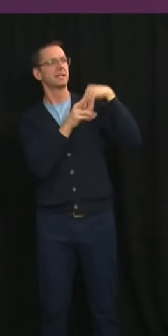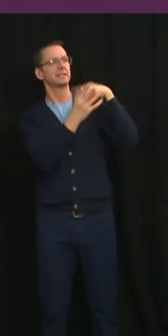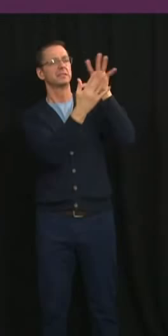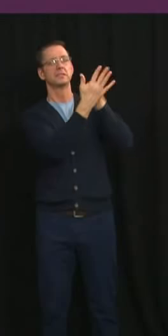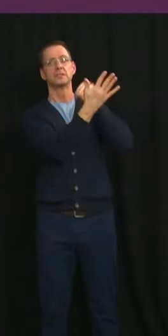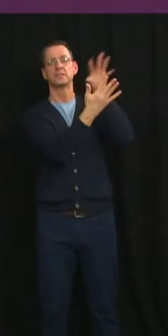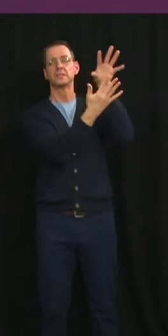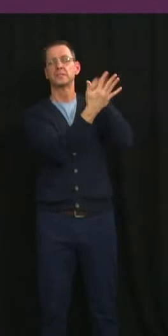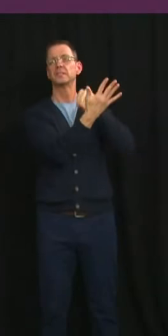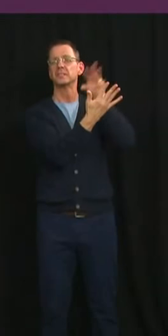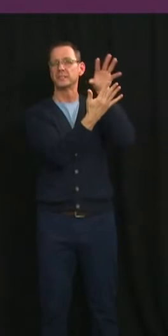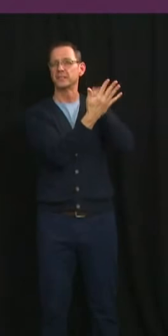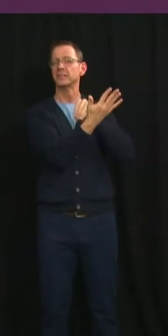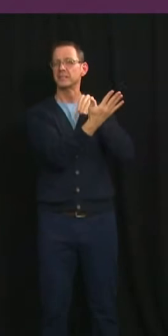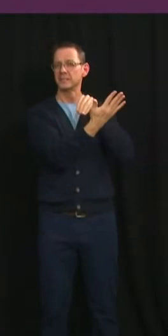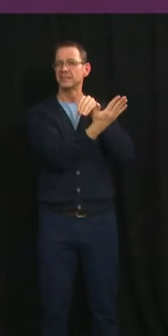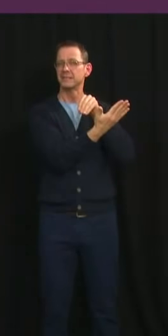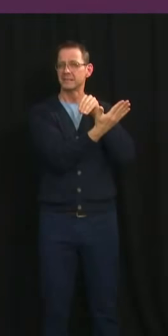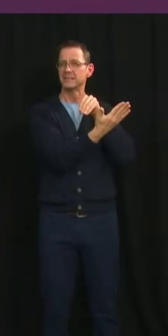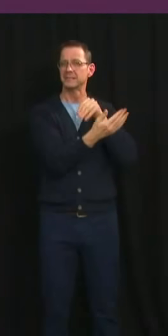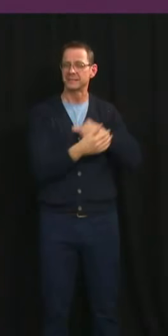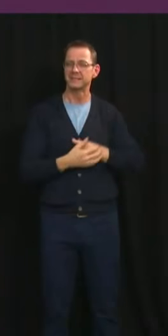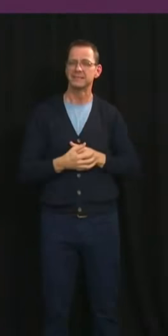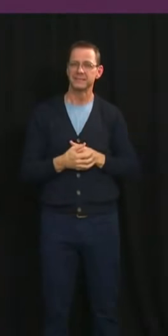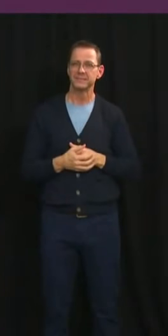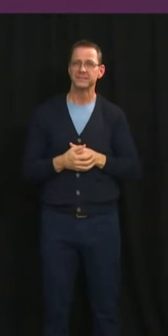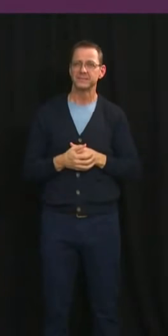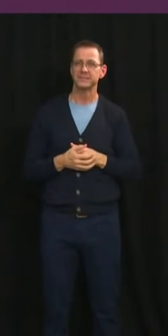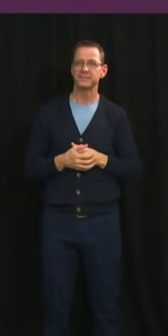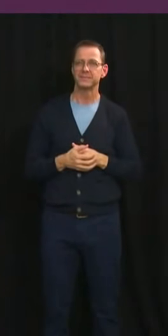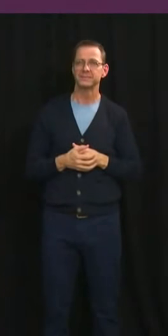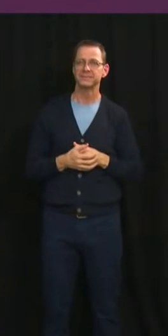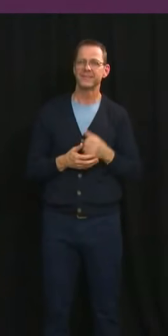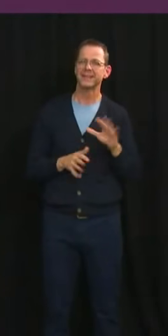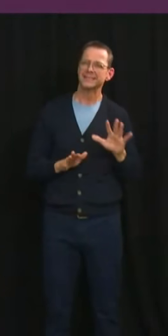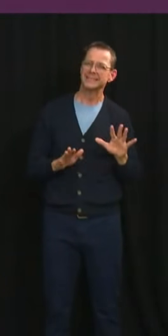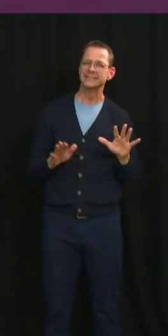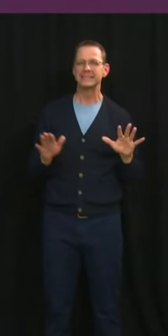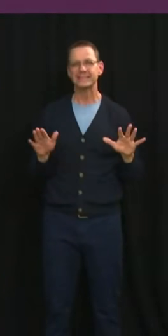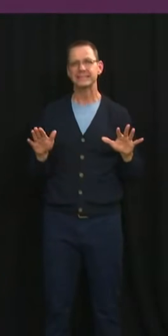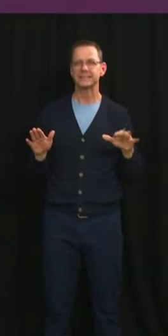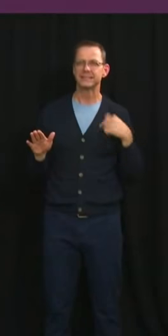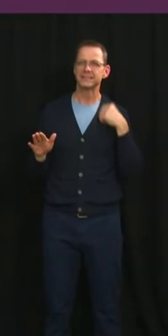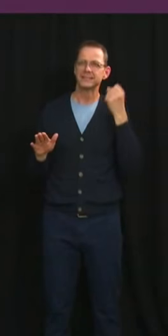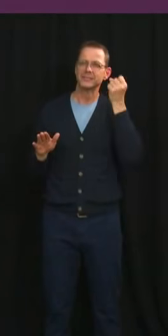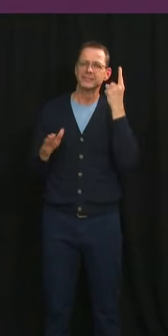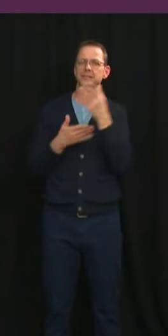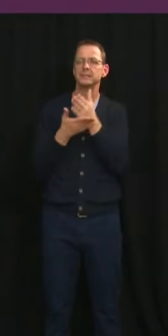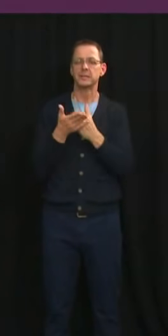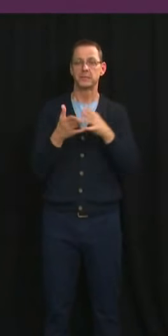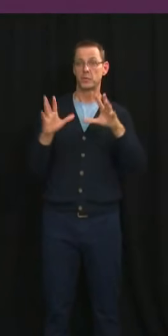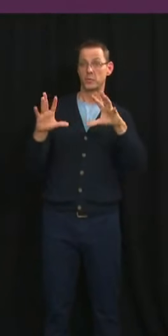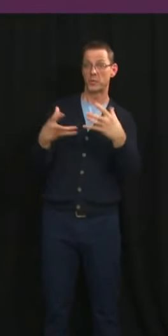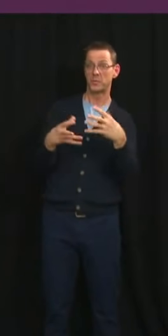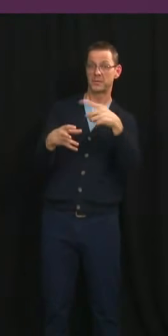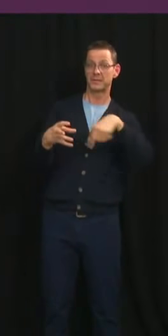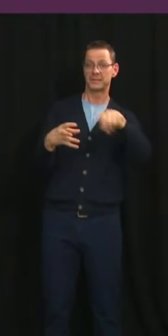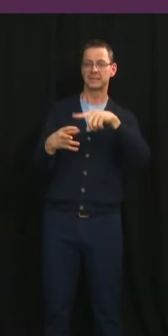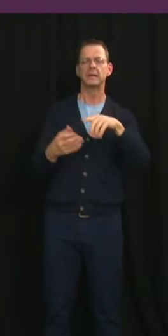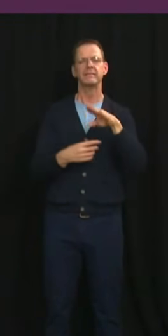my message to them would be, I understand profoundly their frustration, the impairment of rights and